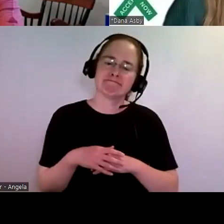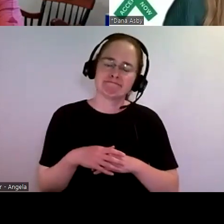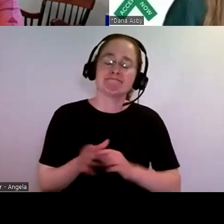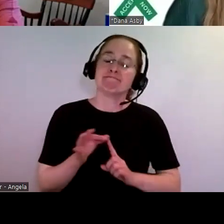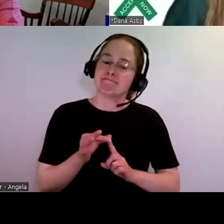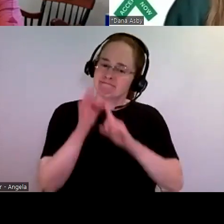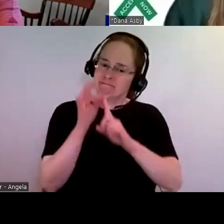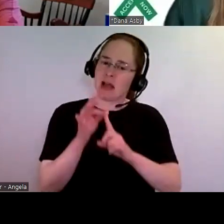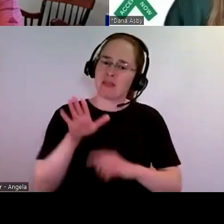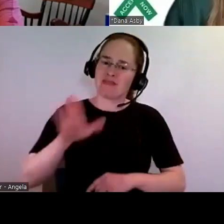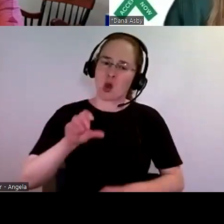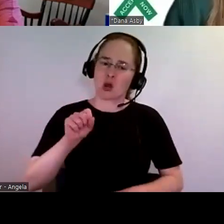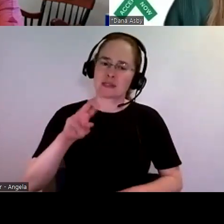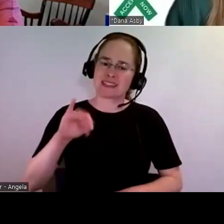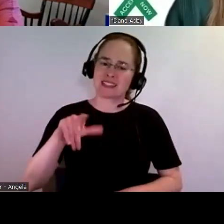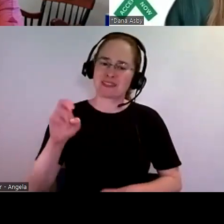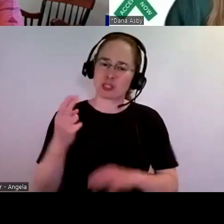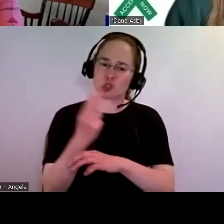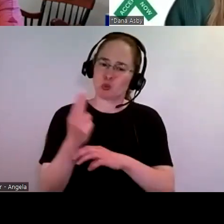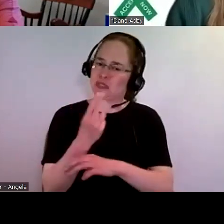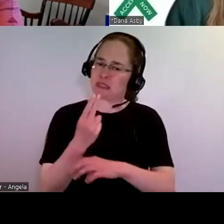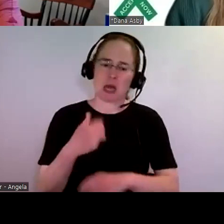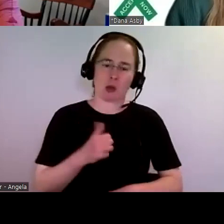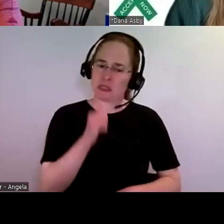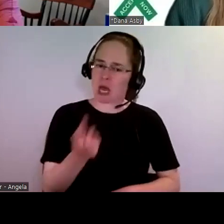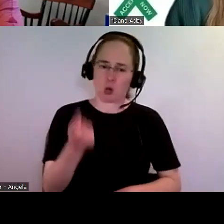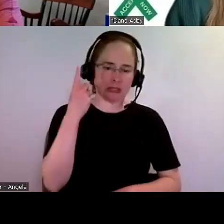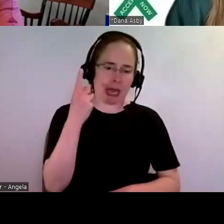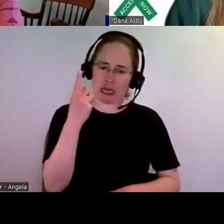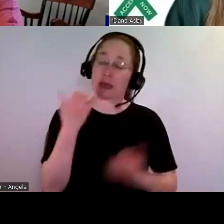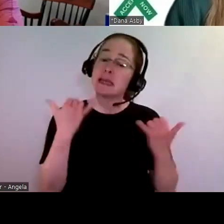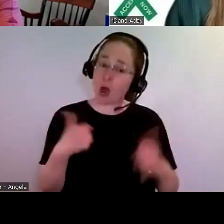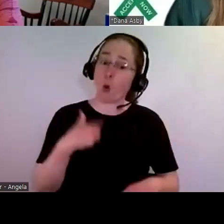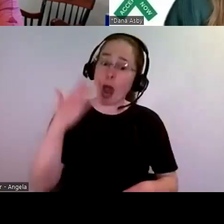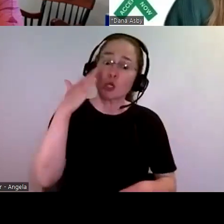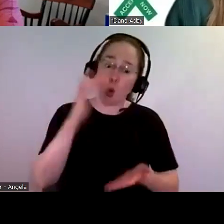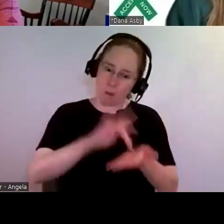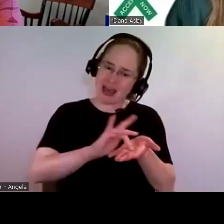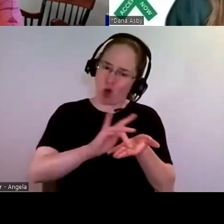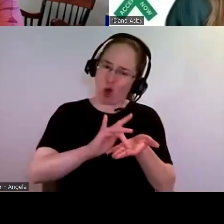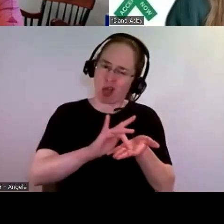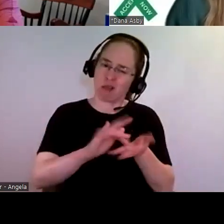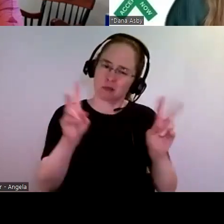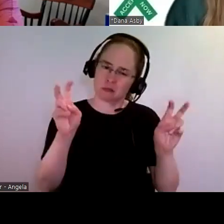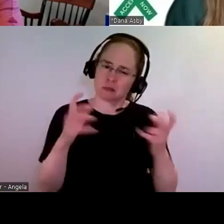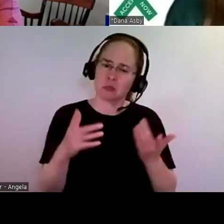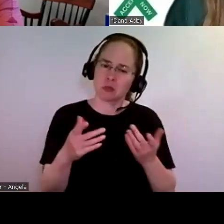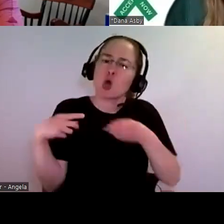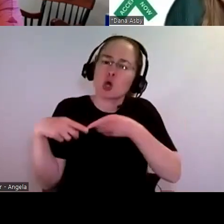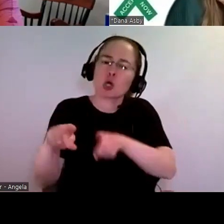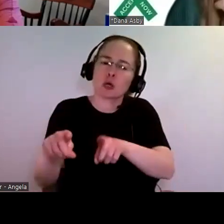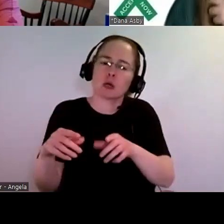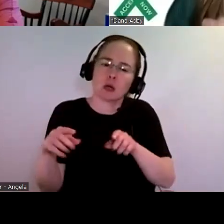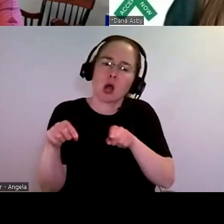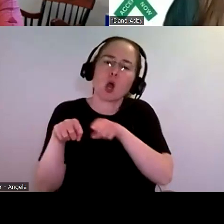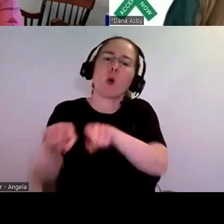use, I was not understanding. Now I know it's medical and it's co-occurring, but at the time